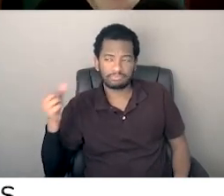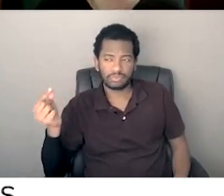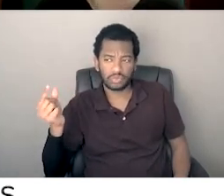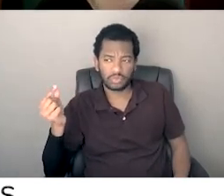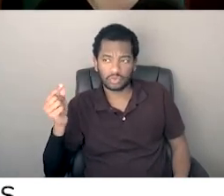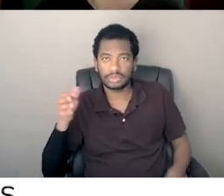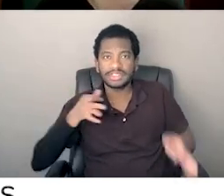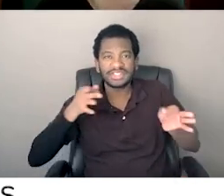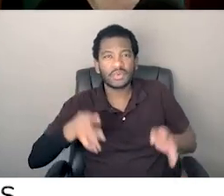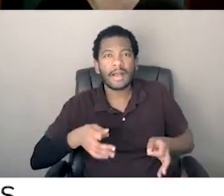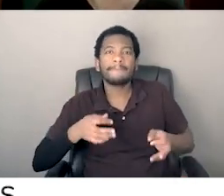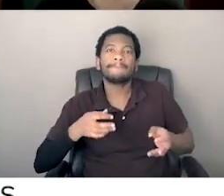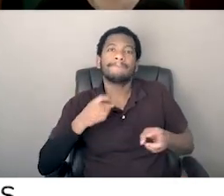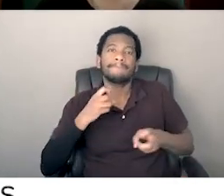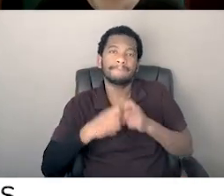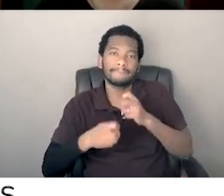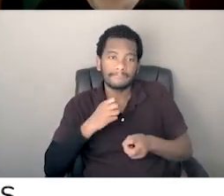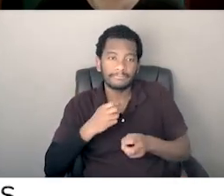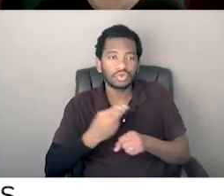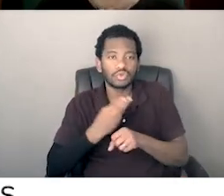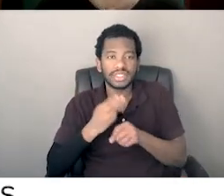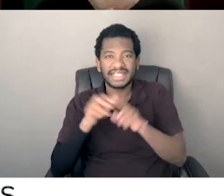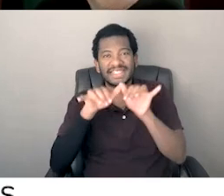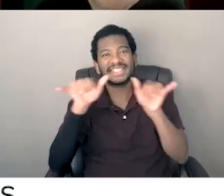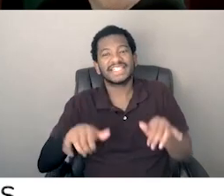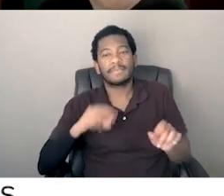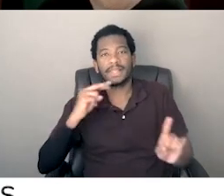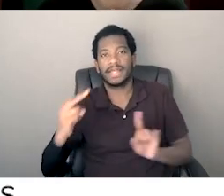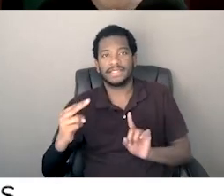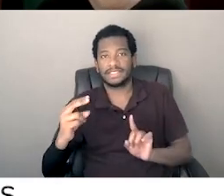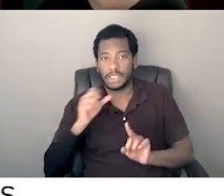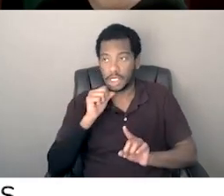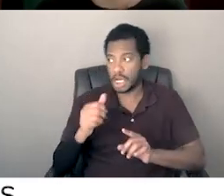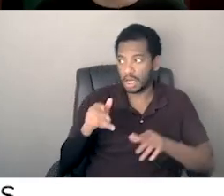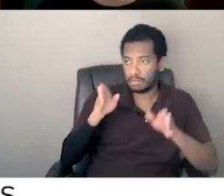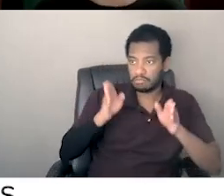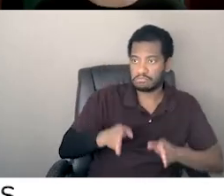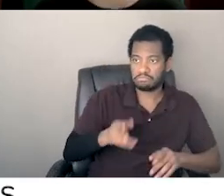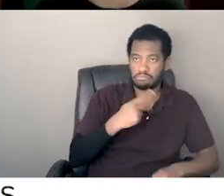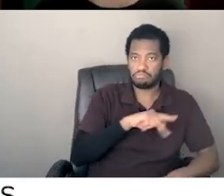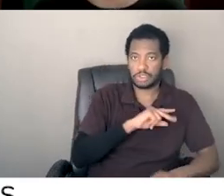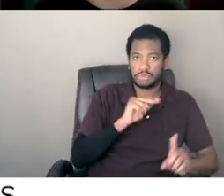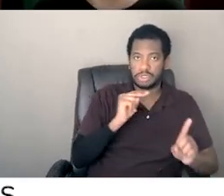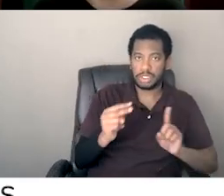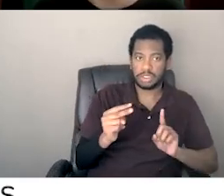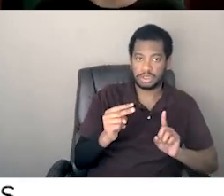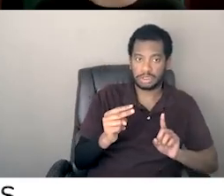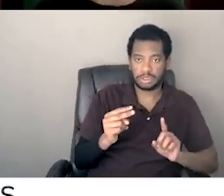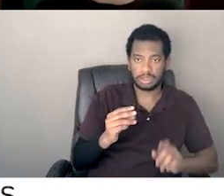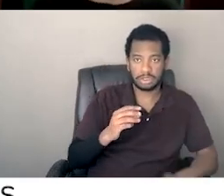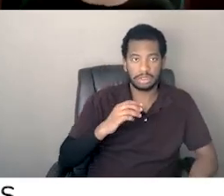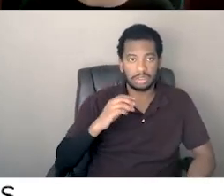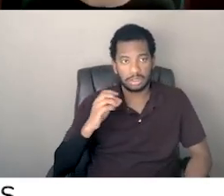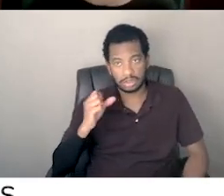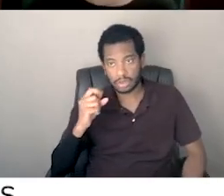describe issues through a systems lens and not a personal one. It means expecting them not to tell the story about